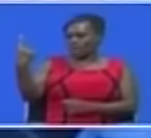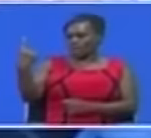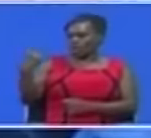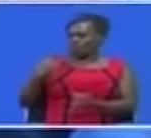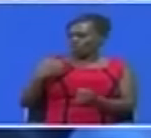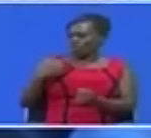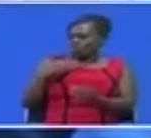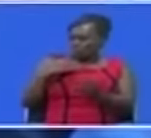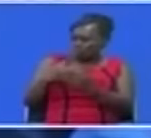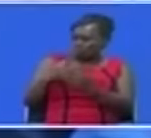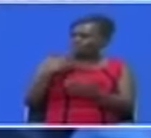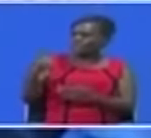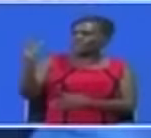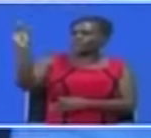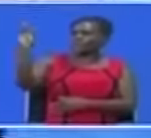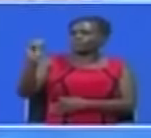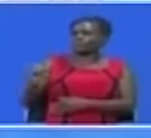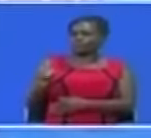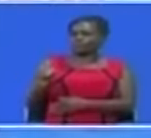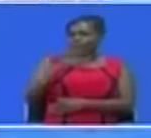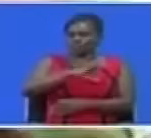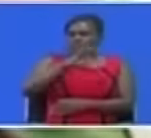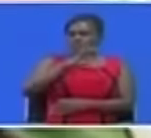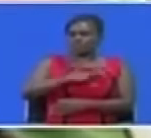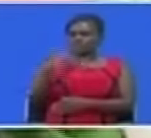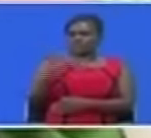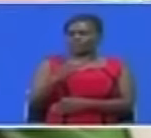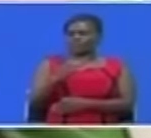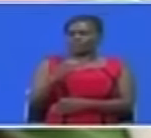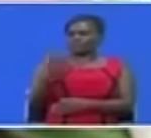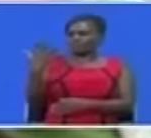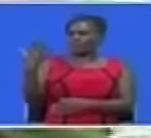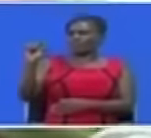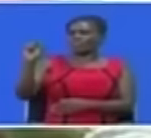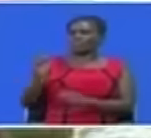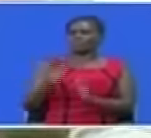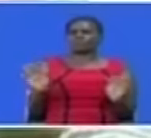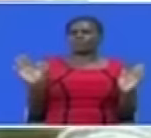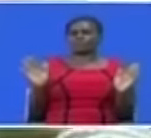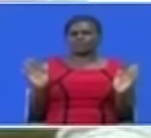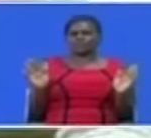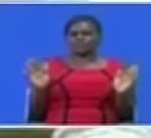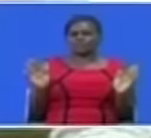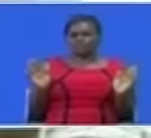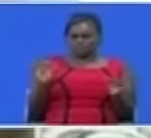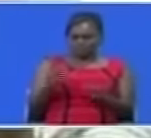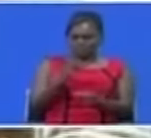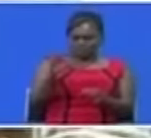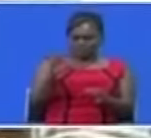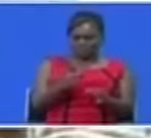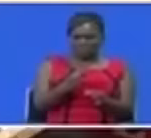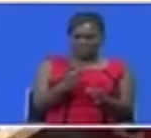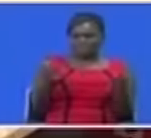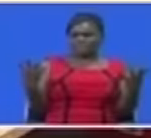is almost 100% profit, having in mind the required capital is about 5,000 shillings. The tools for this